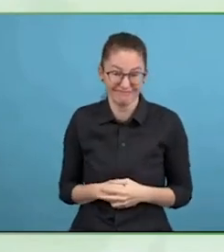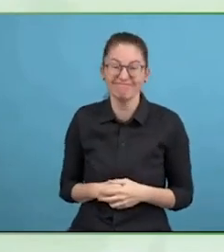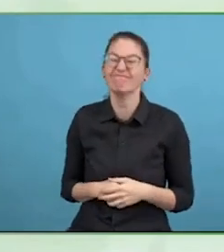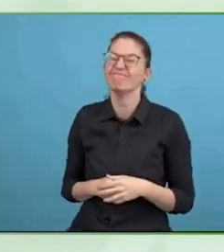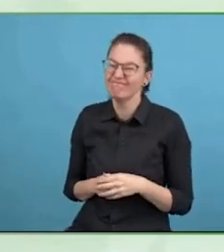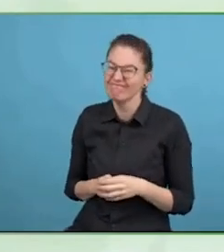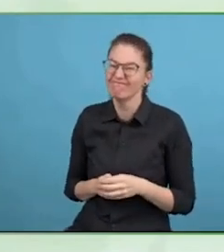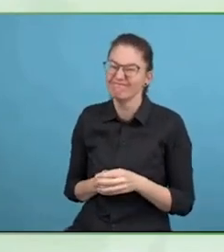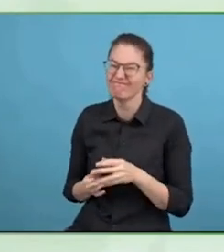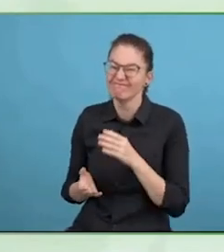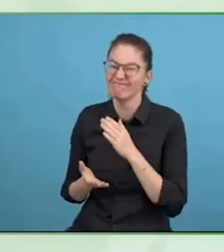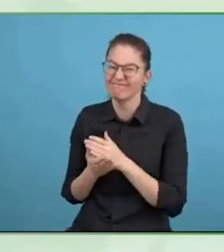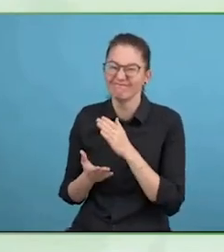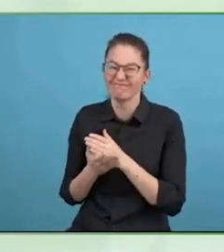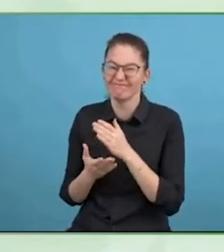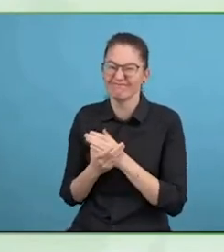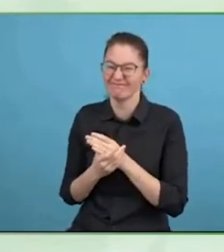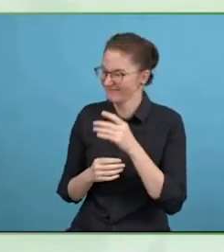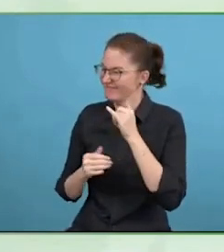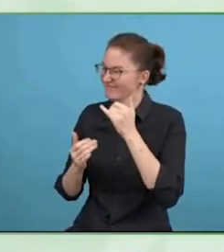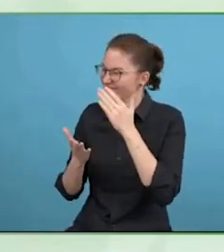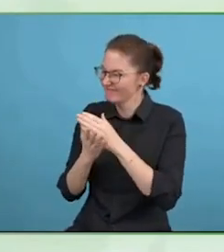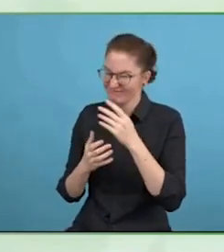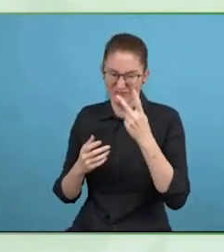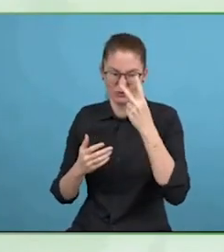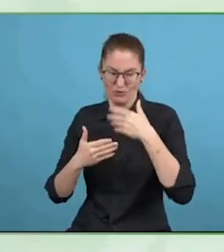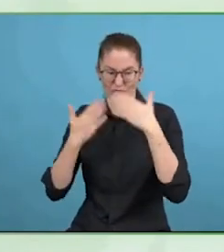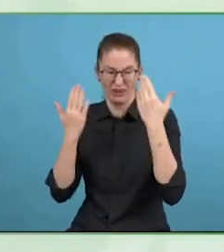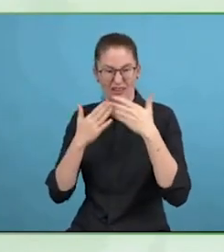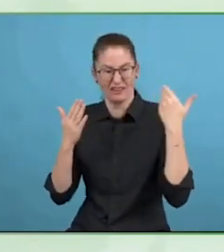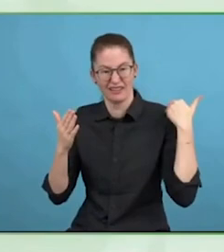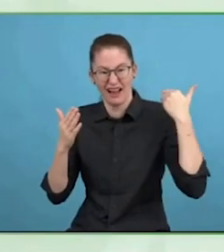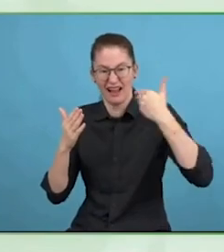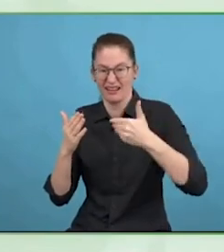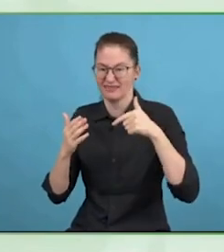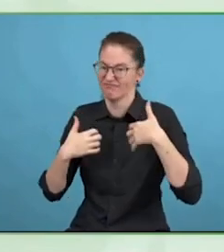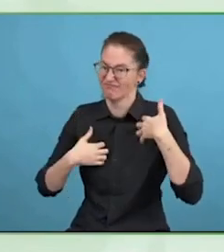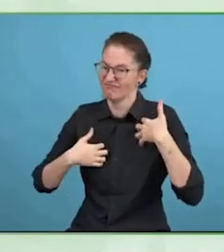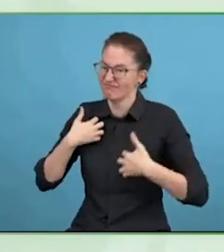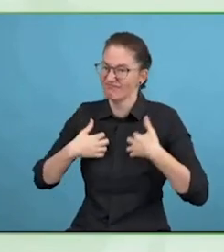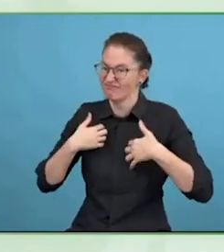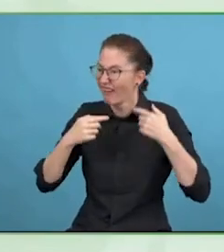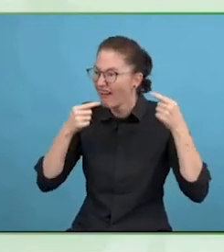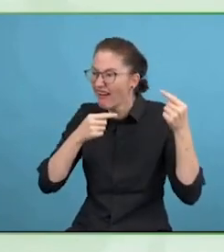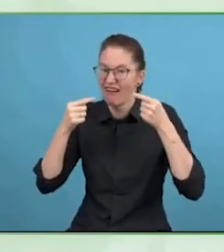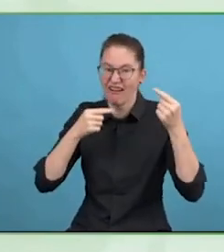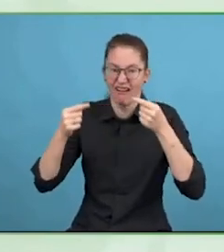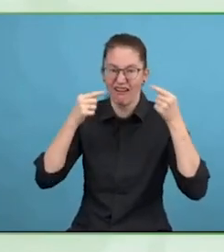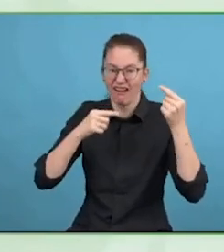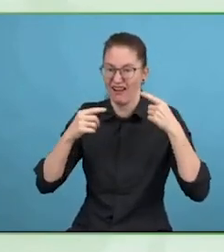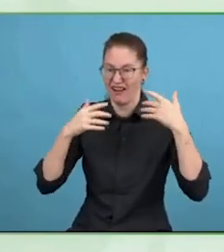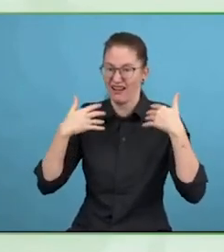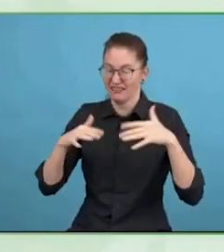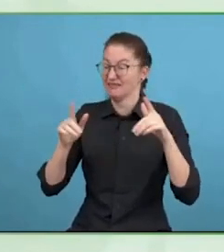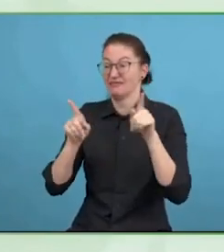this participation toolbox. Can you introduce it in a few words? What is it? What it is